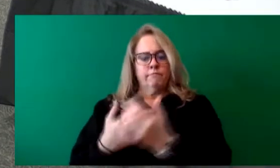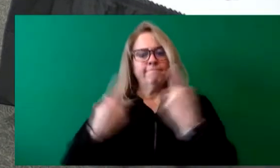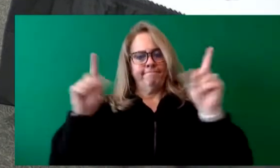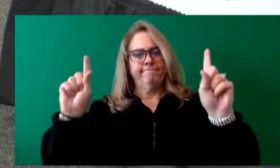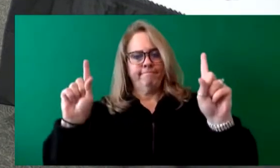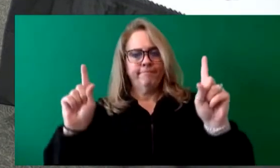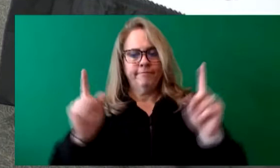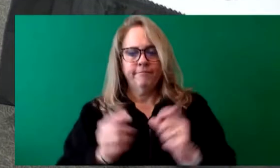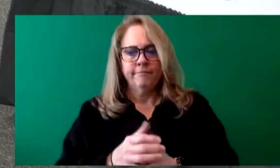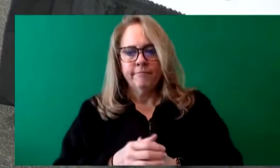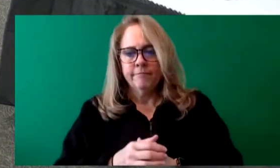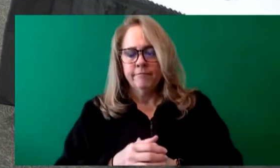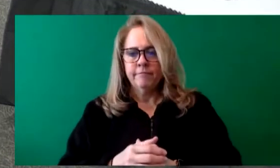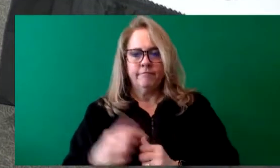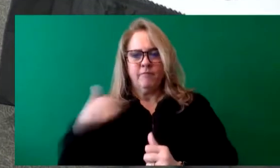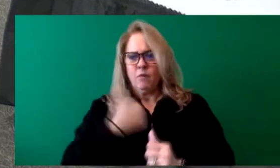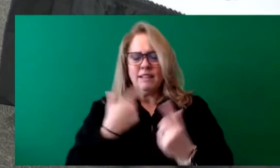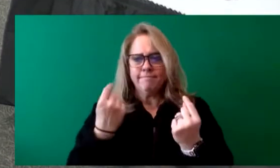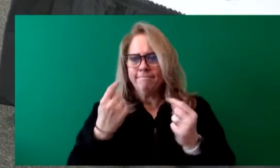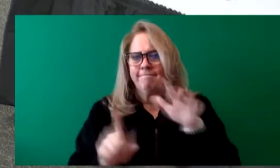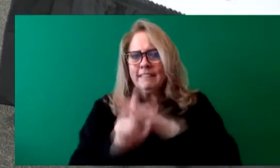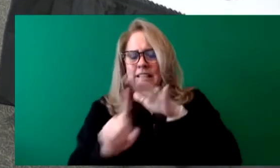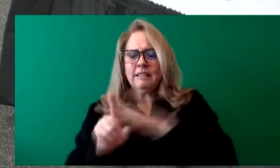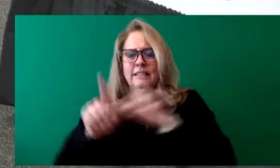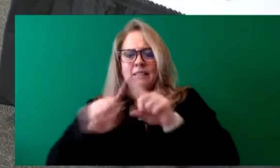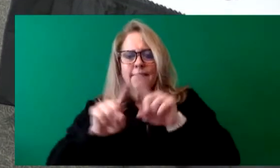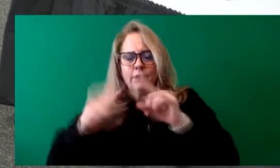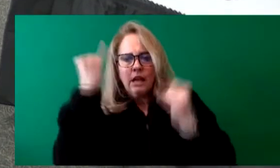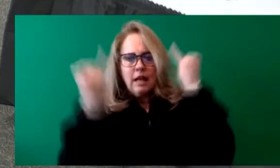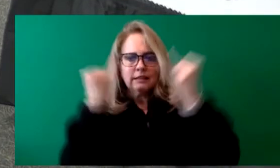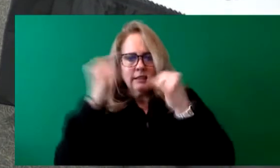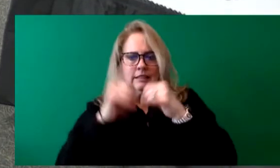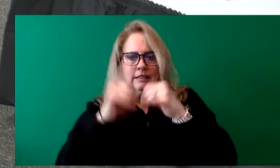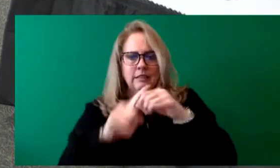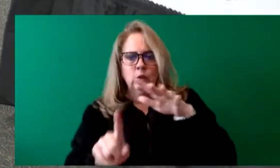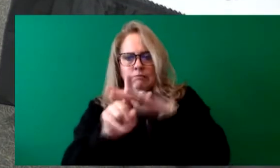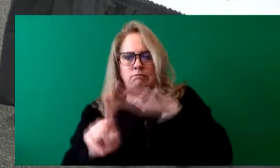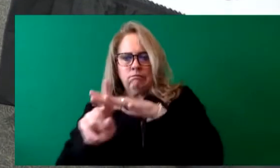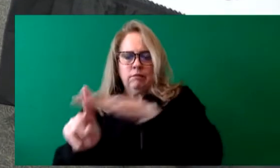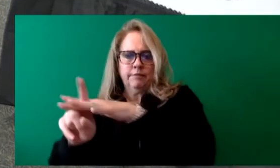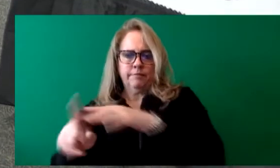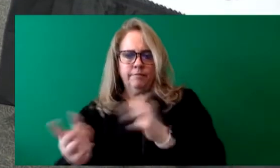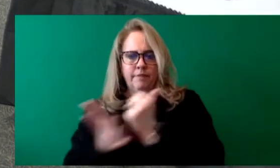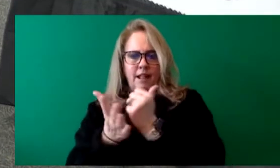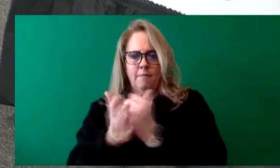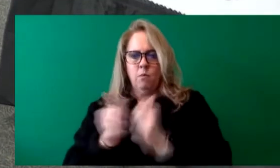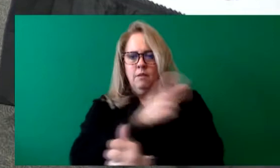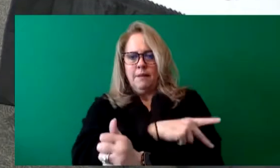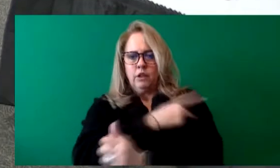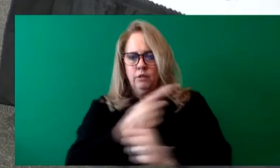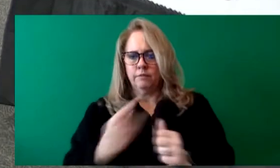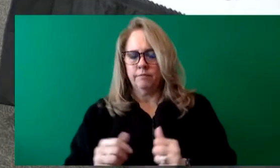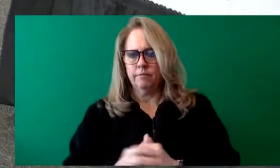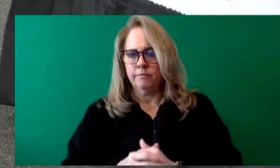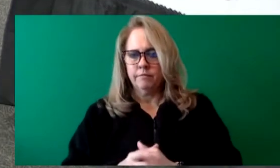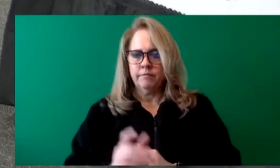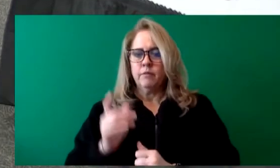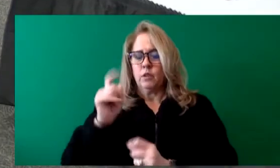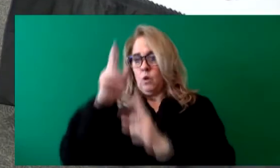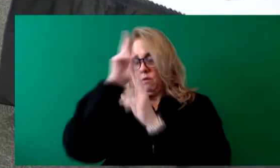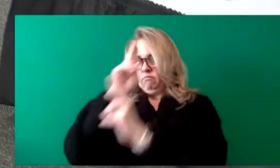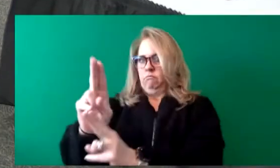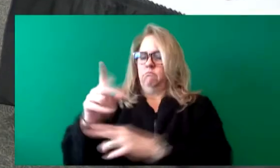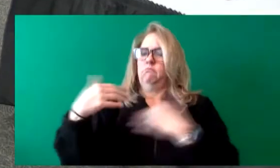cross-sector partnerships. It is our pleasure to honor Ty and her team at Peakview Behavioral Health as true public health